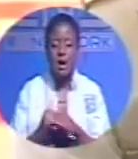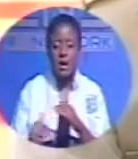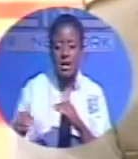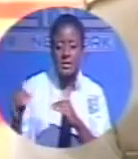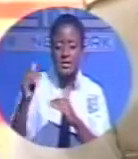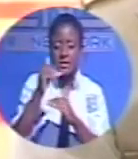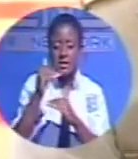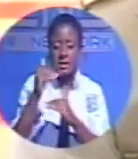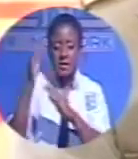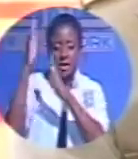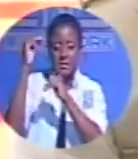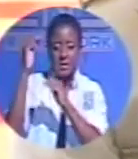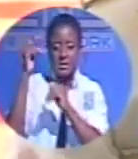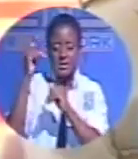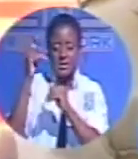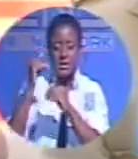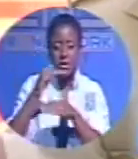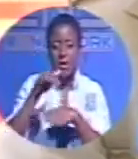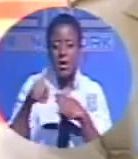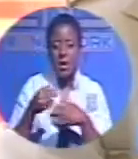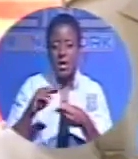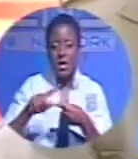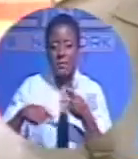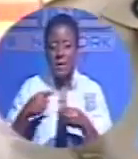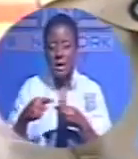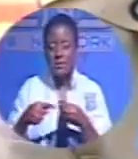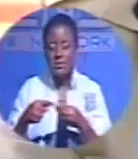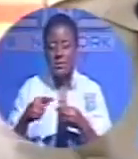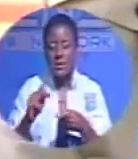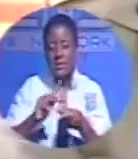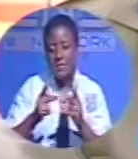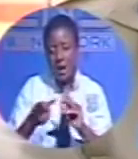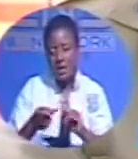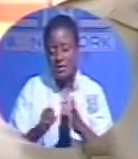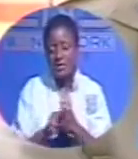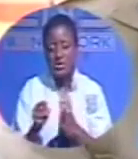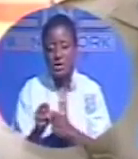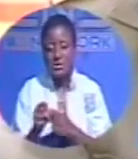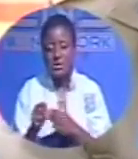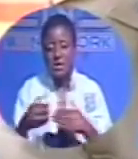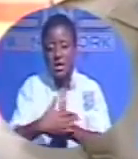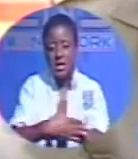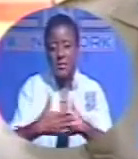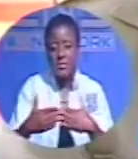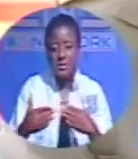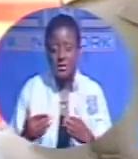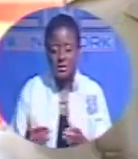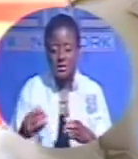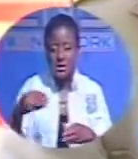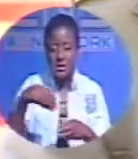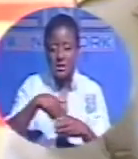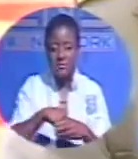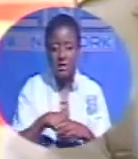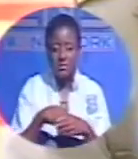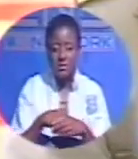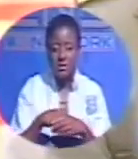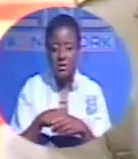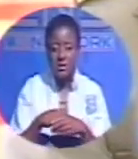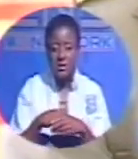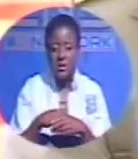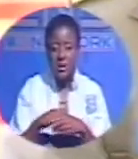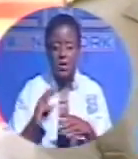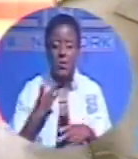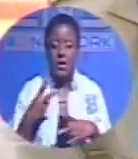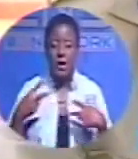whole thing is about partnerships, community involvement, and I can tell you from every community that we have entered, we are having